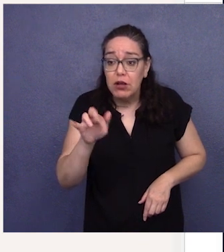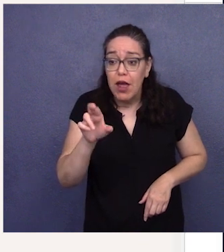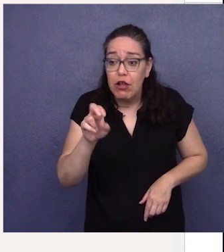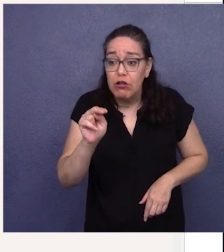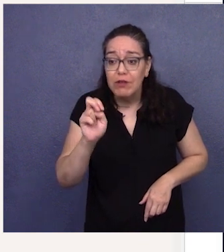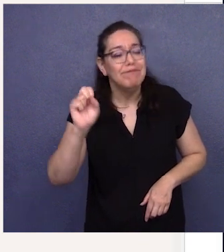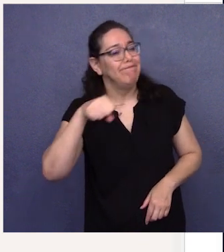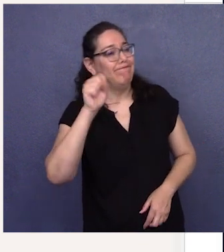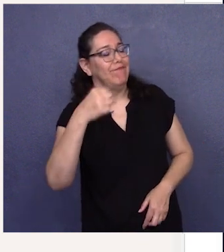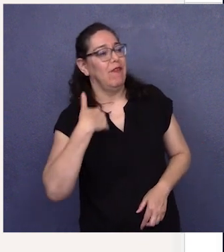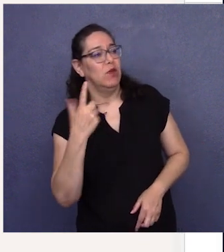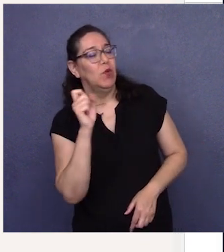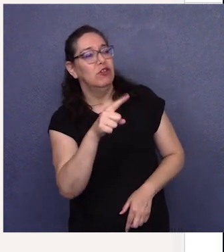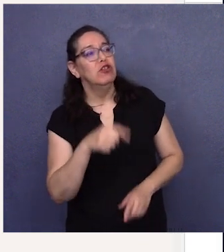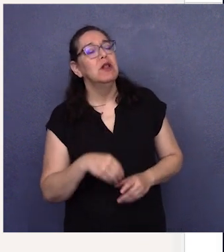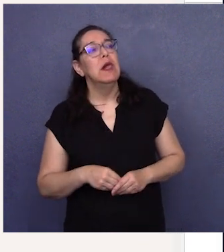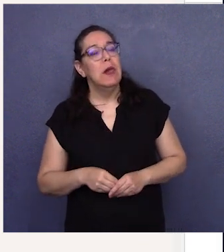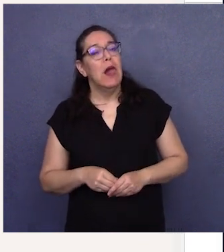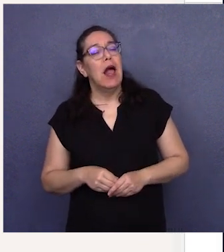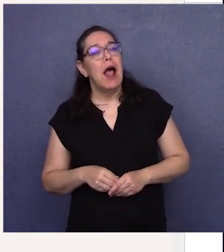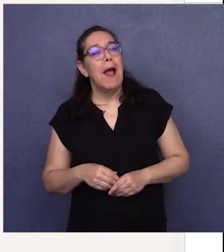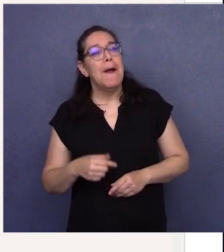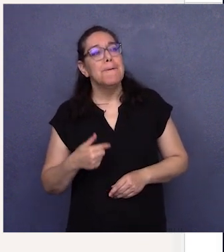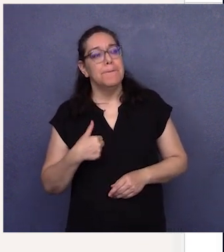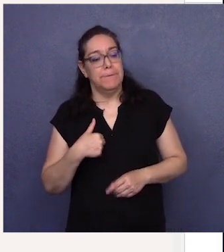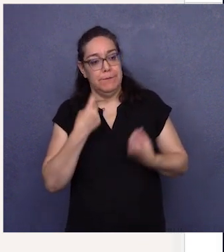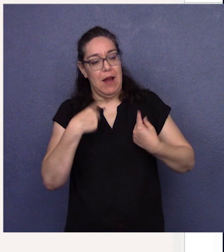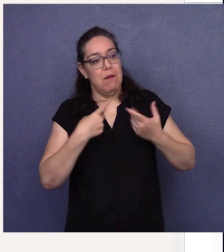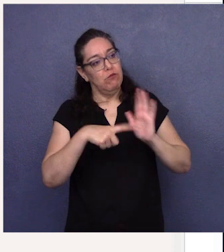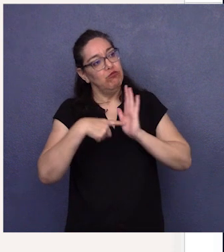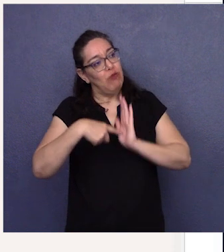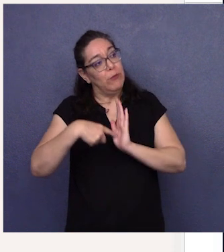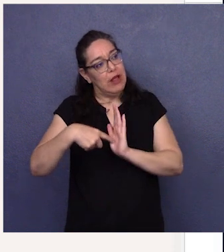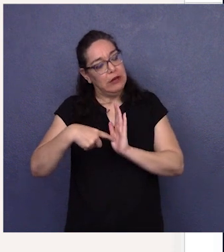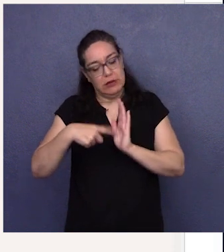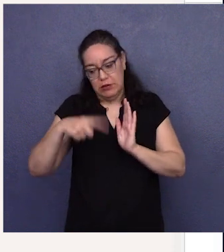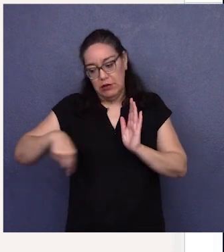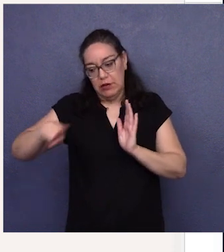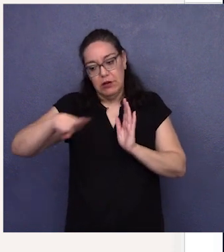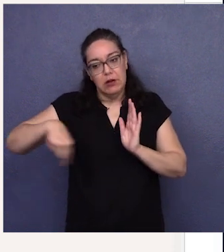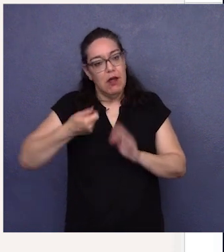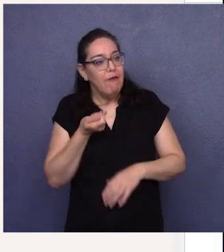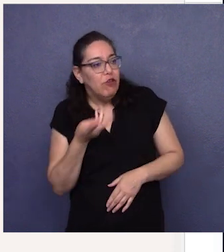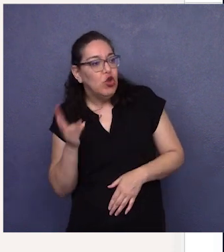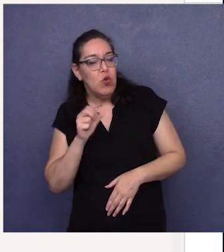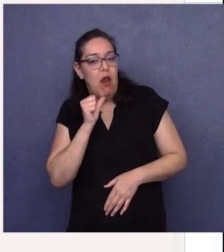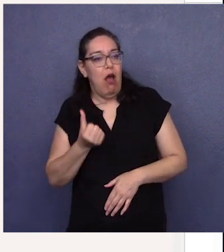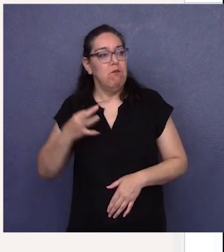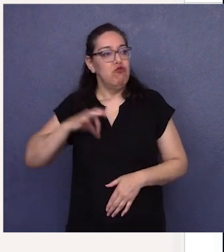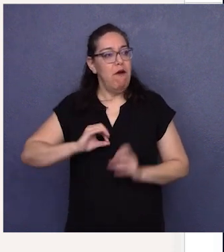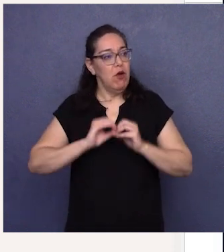Yes, I did have a question. I am representing a few nonprofits. They're